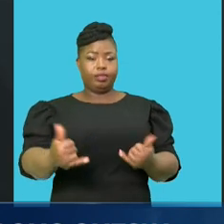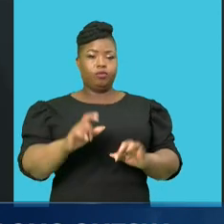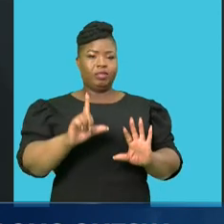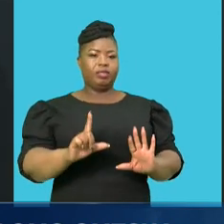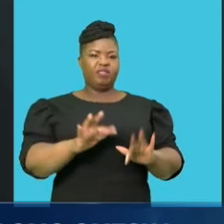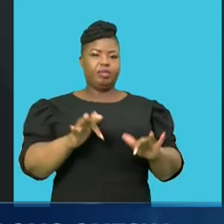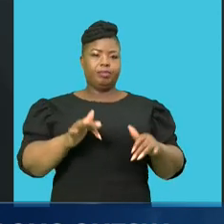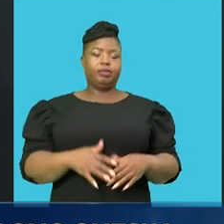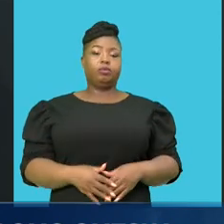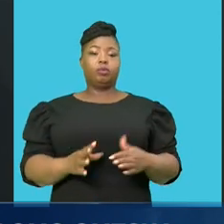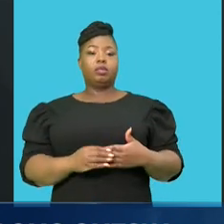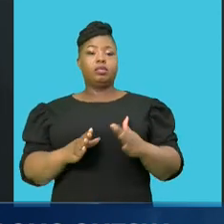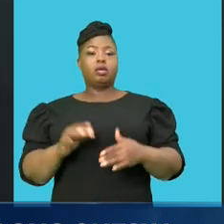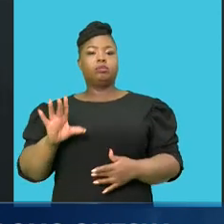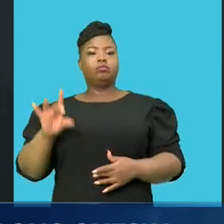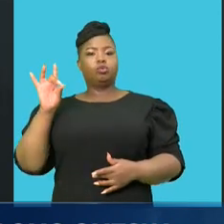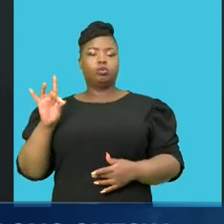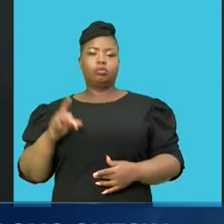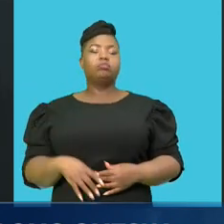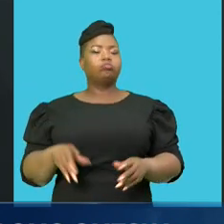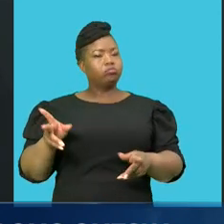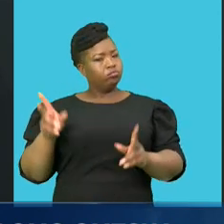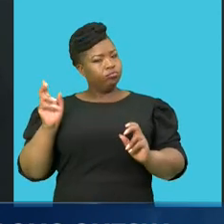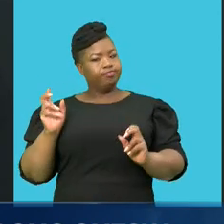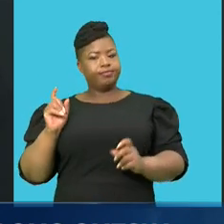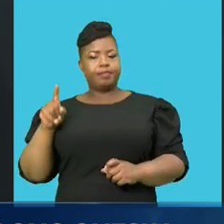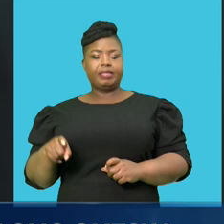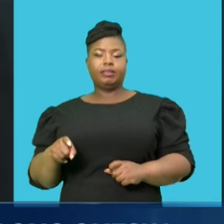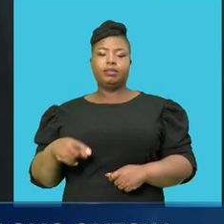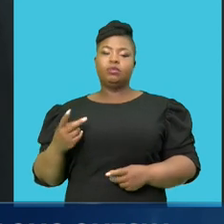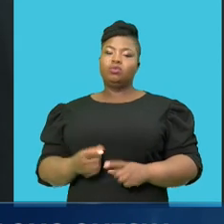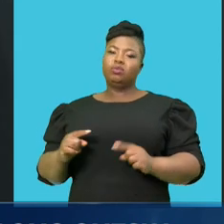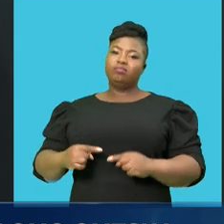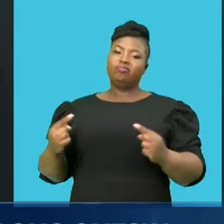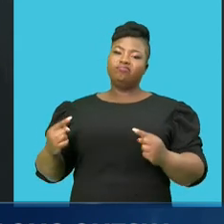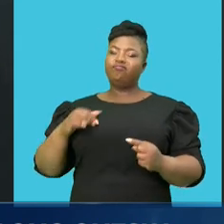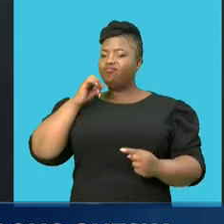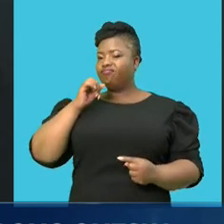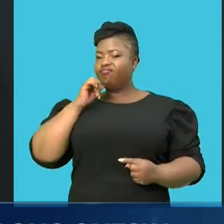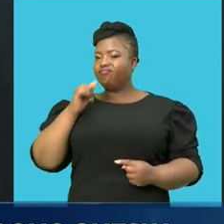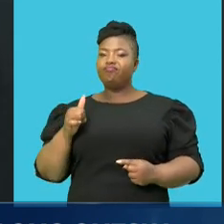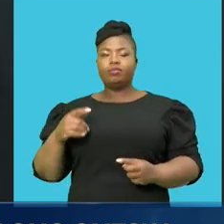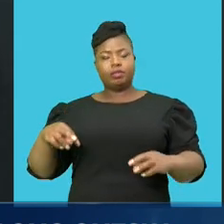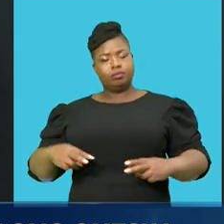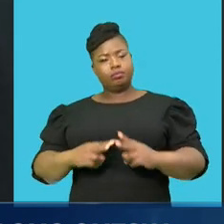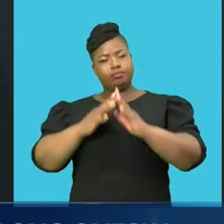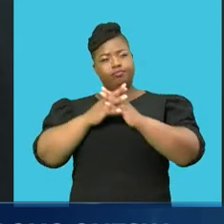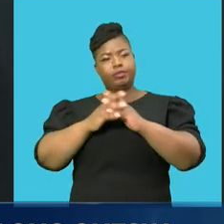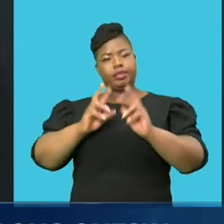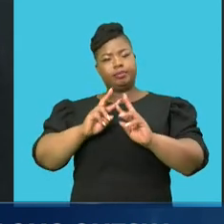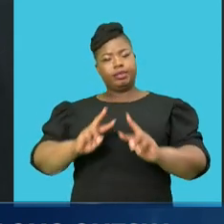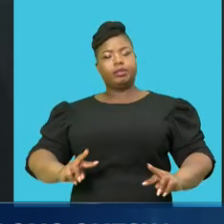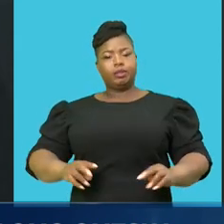These leaders have chosen to head the call to set aside their differences, abandon